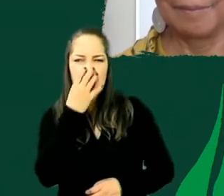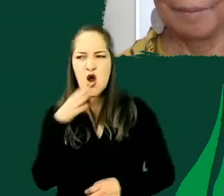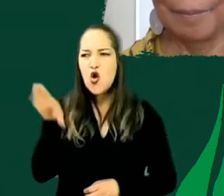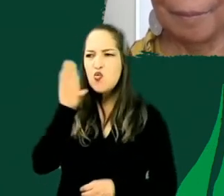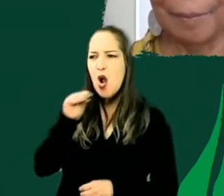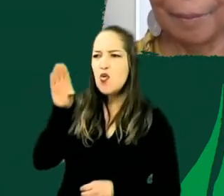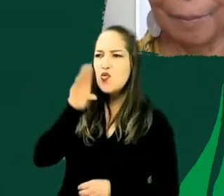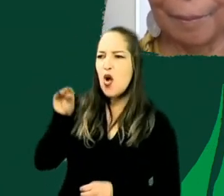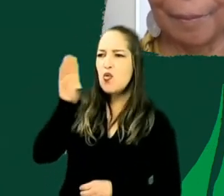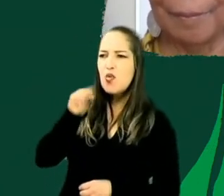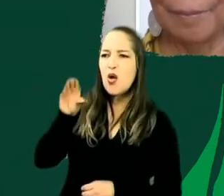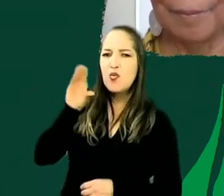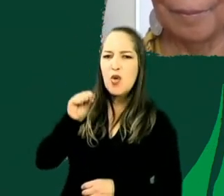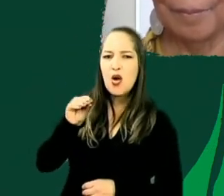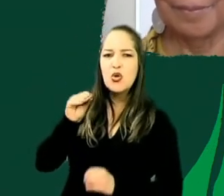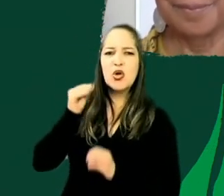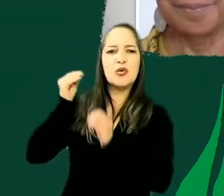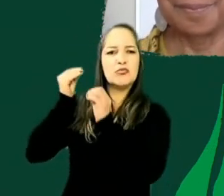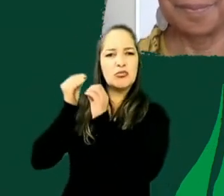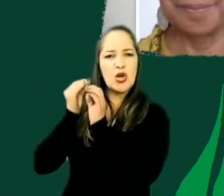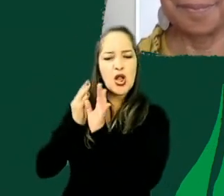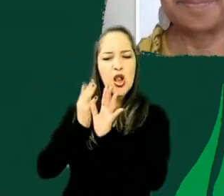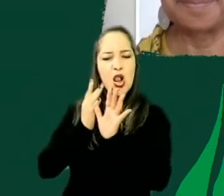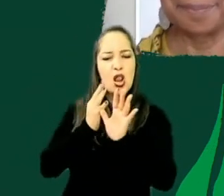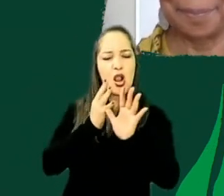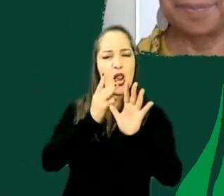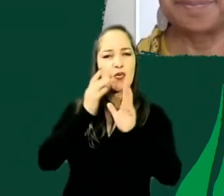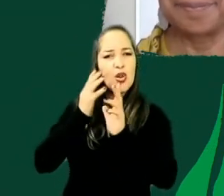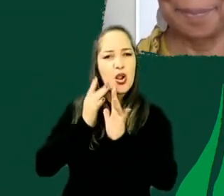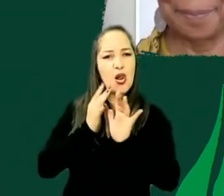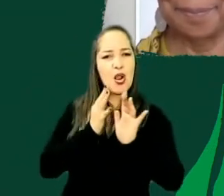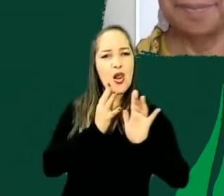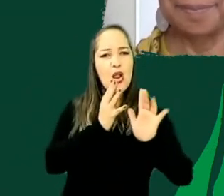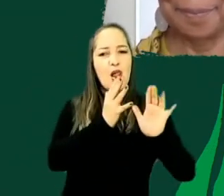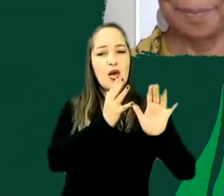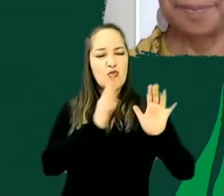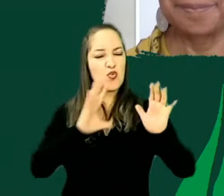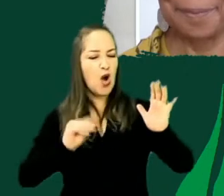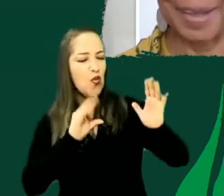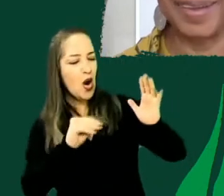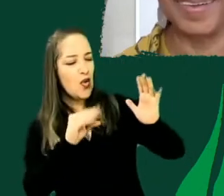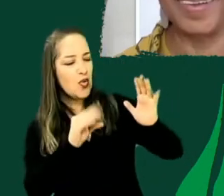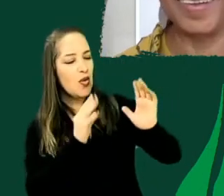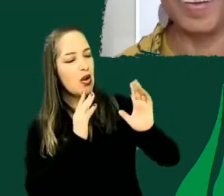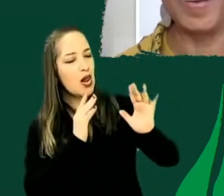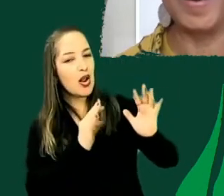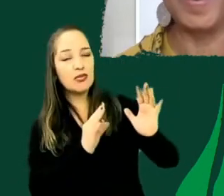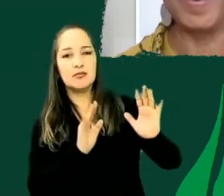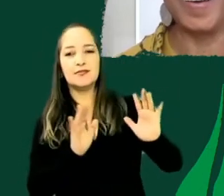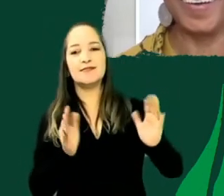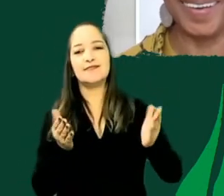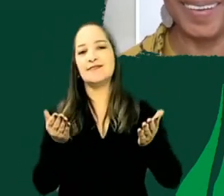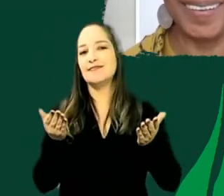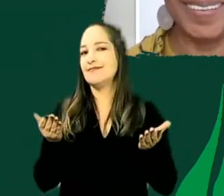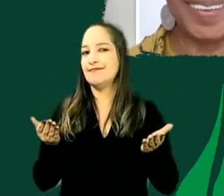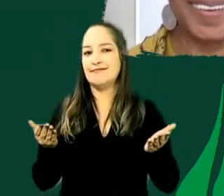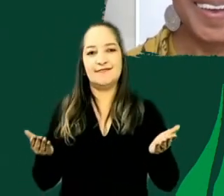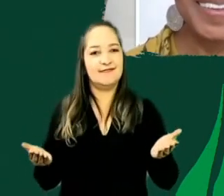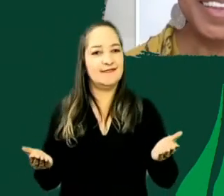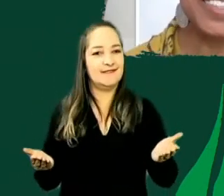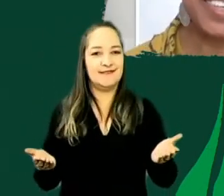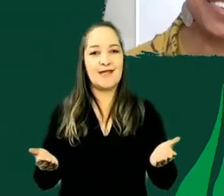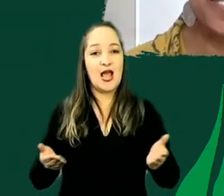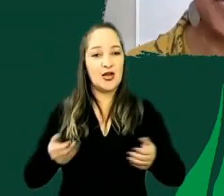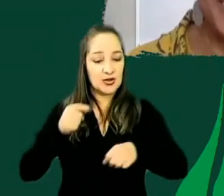the caravan passes, right? So that's it. I think that we should not